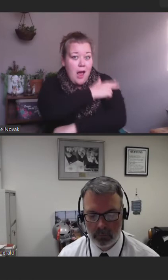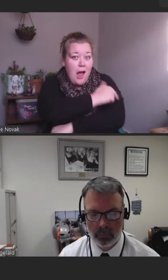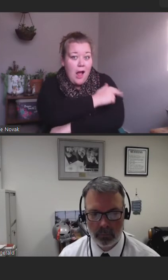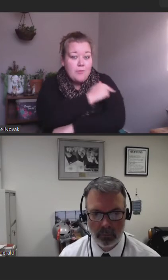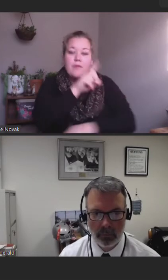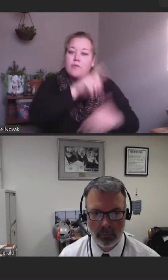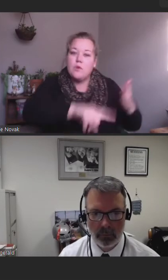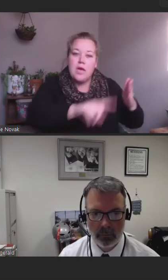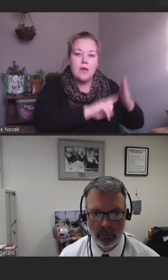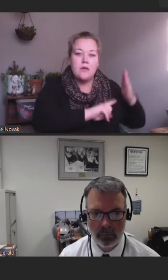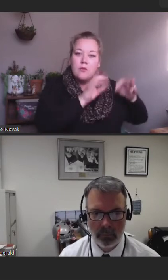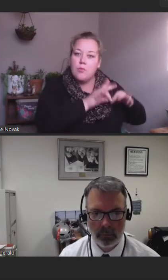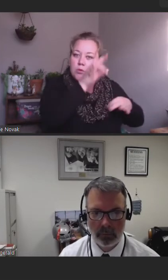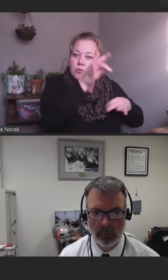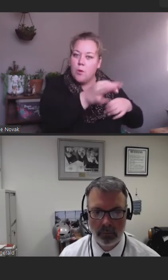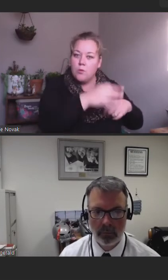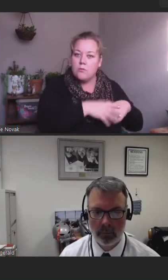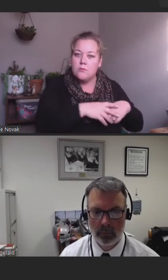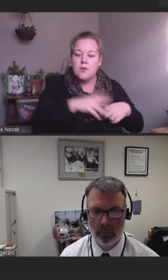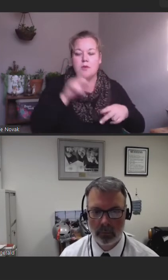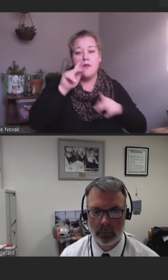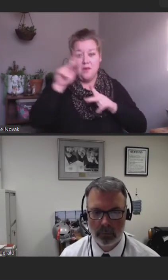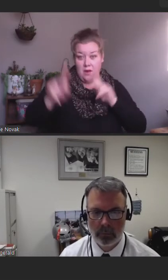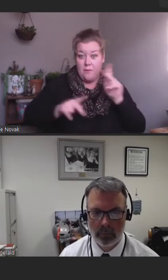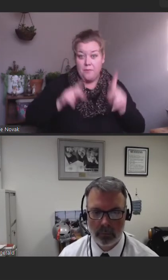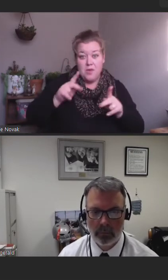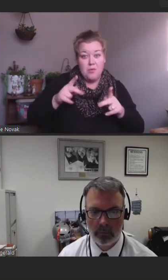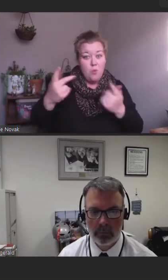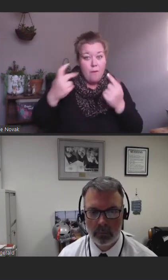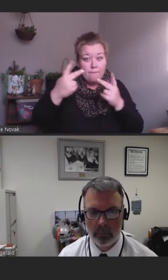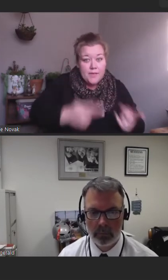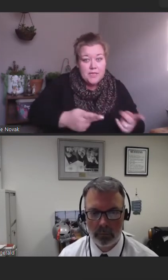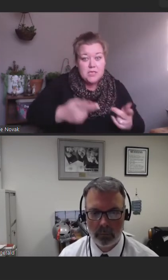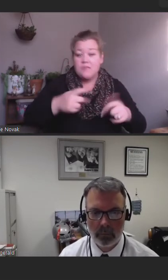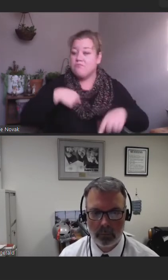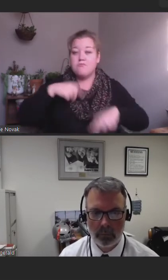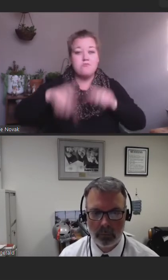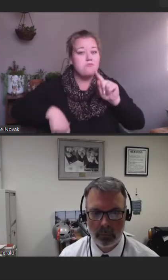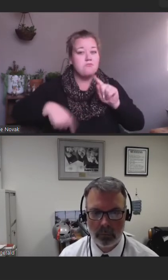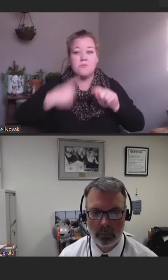limiting visitors to our facility to protect patients and our staff. And we've been